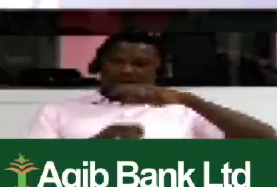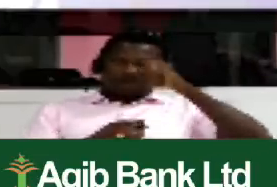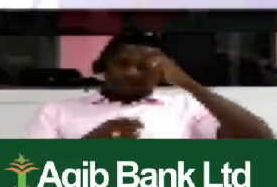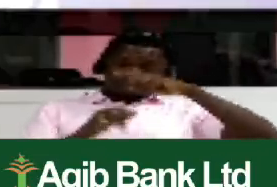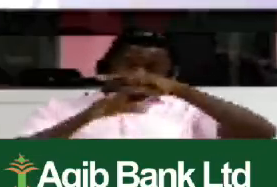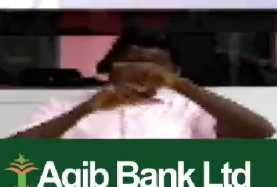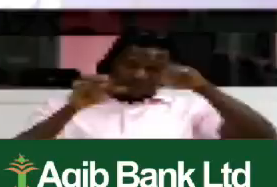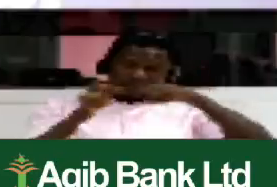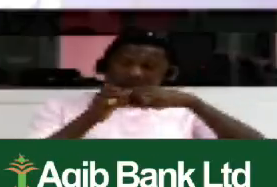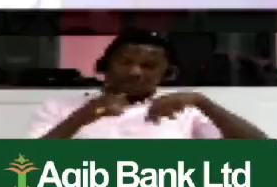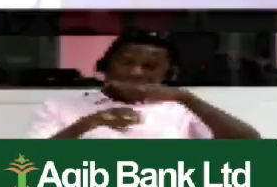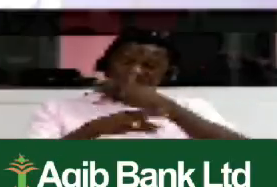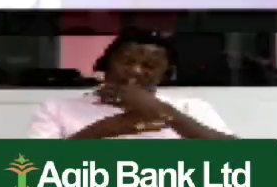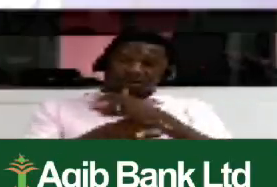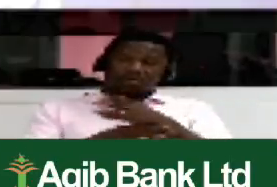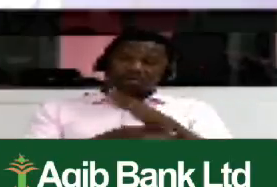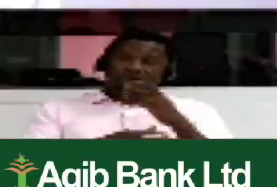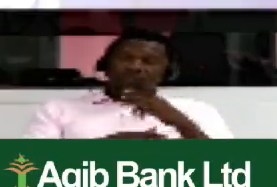I'm seeing is